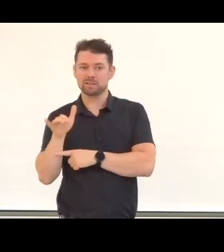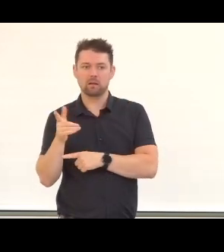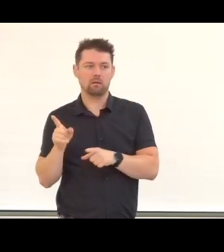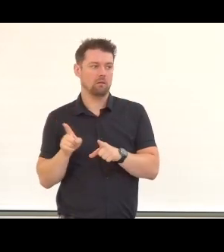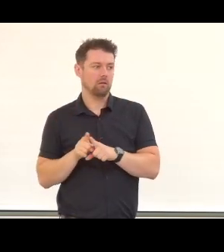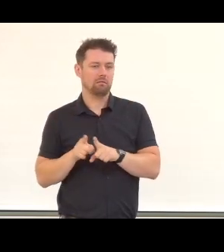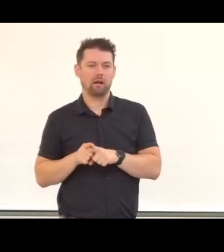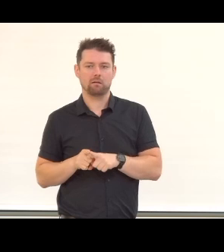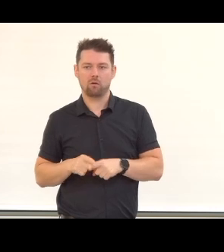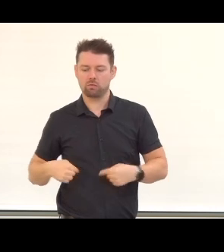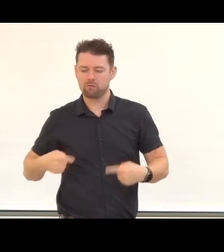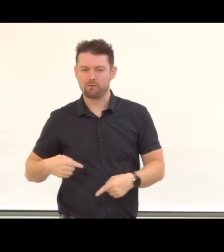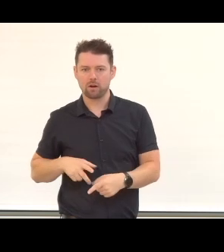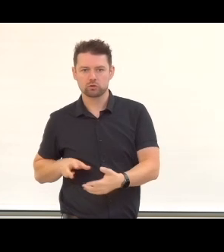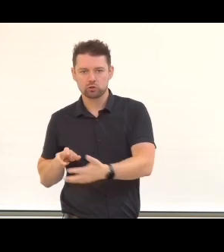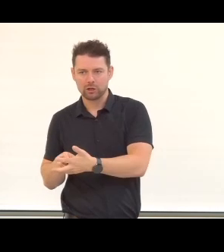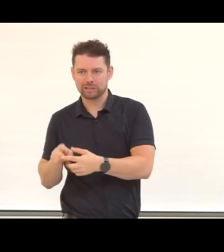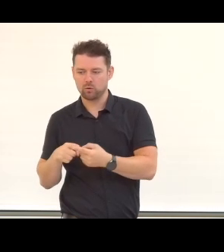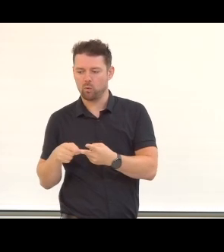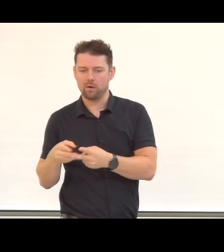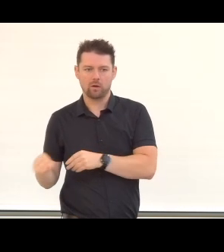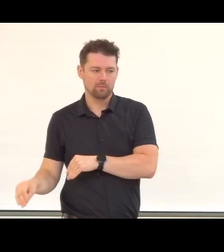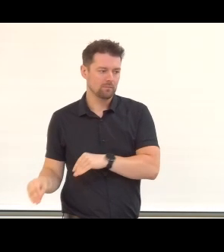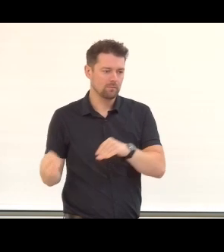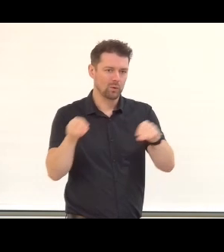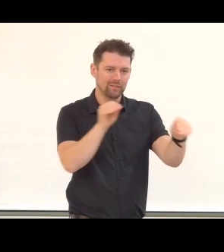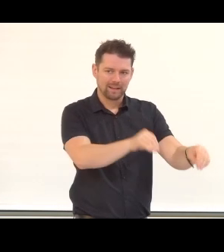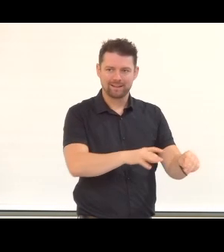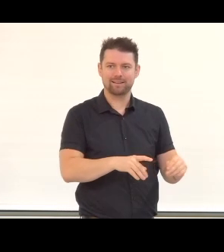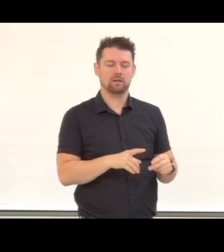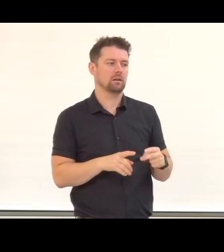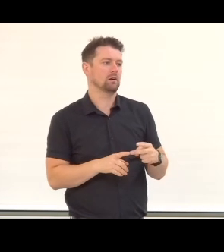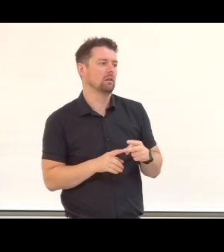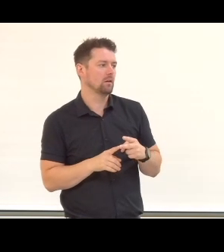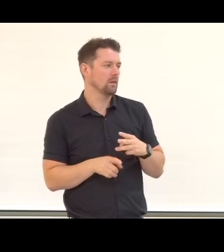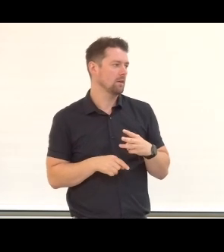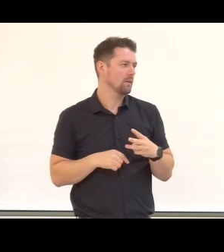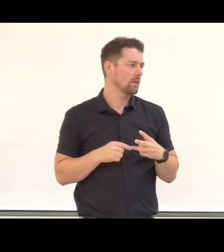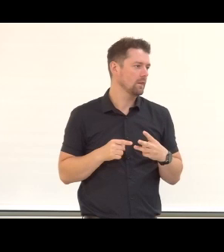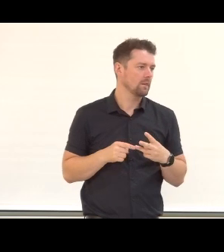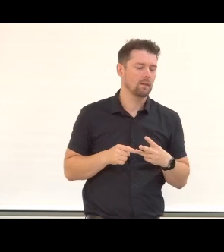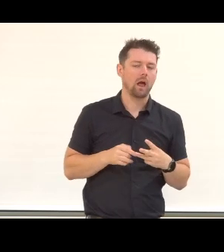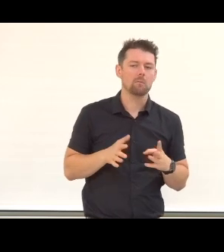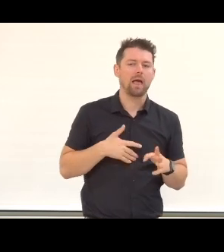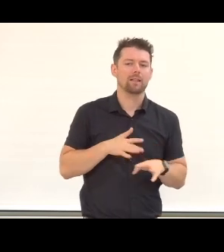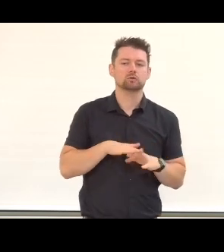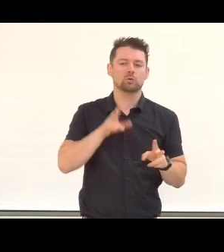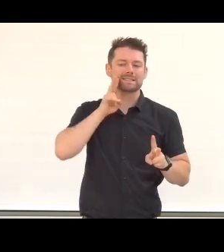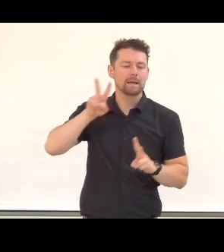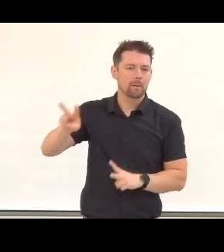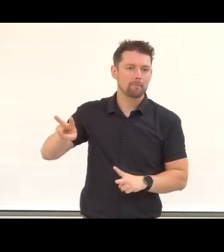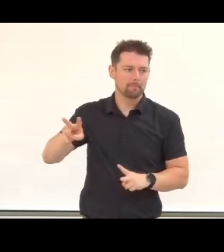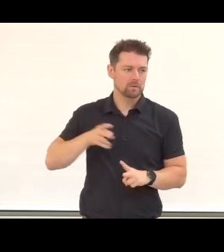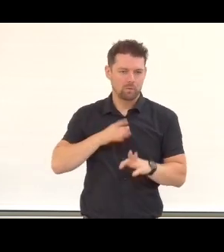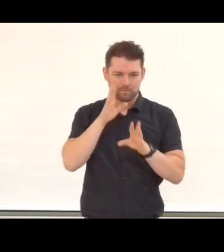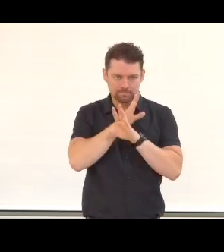charging a rover, getting a rover from A to B that would have taken a bigger effort, but they are not to be seen. So they